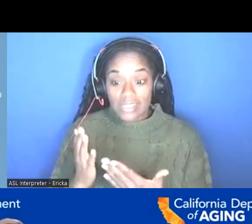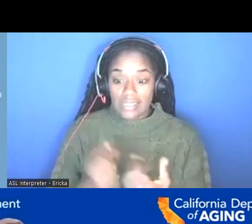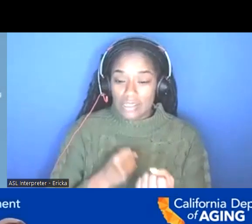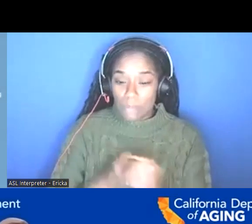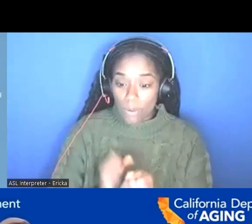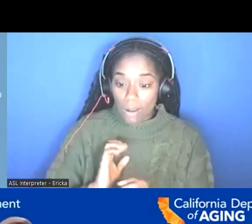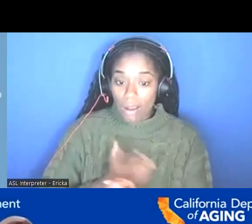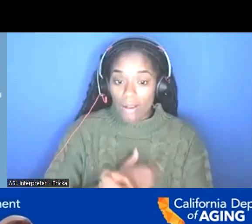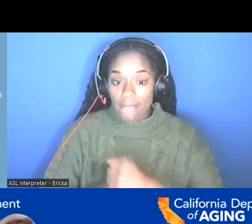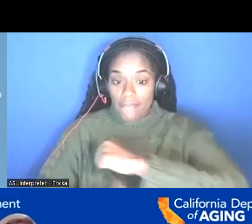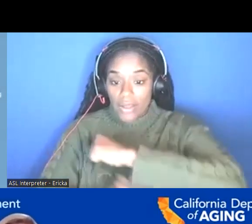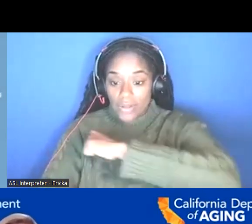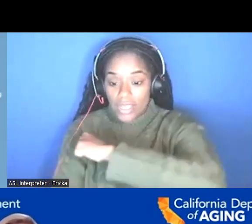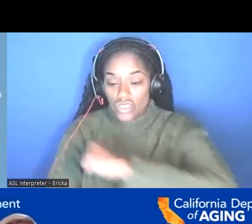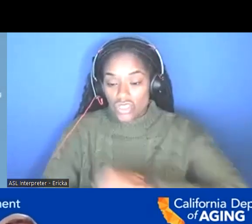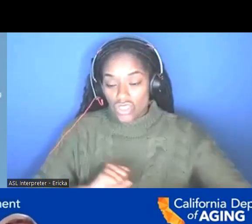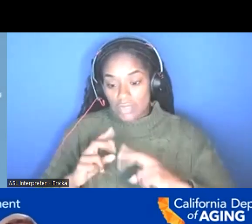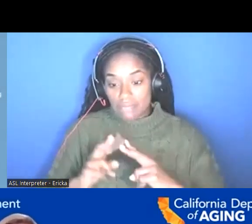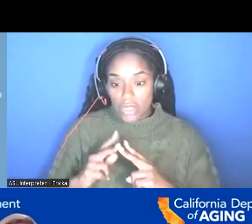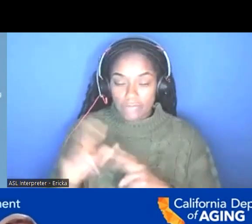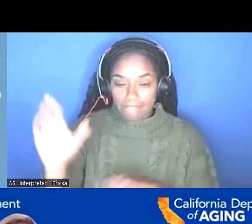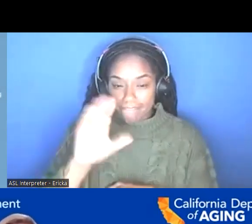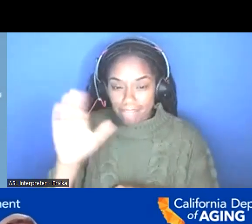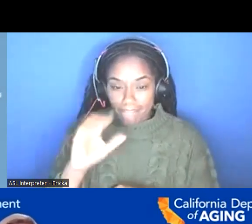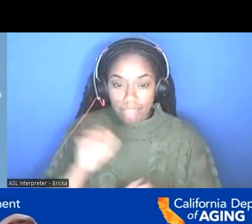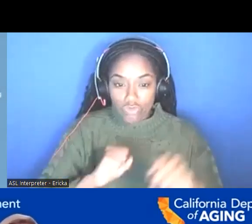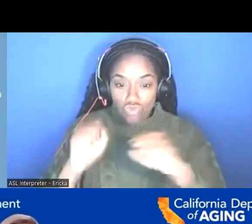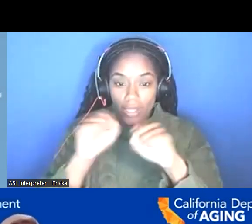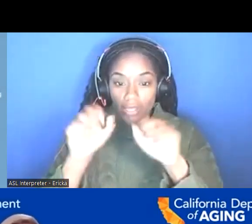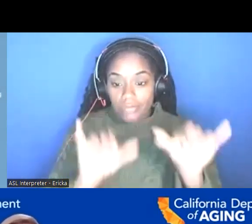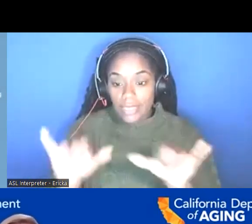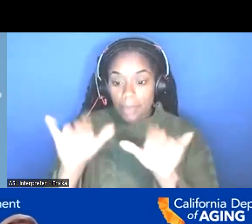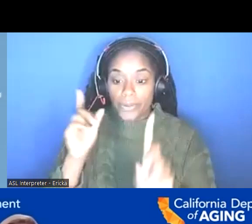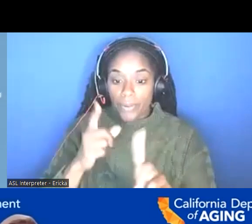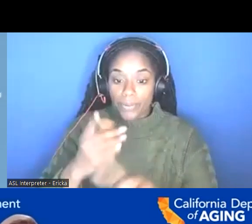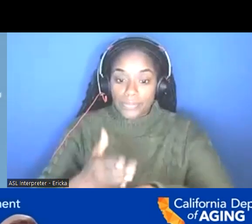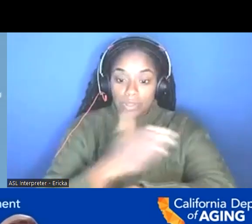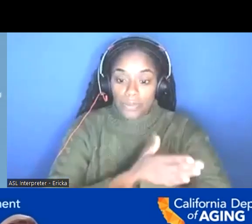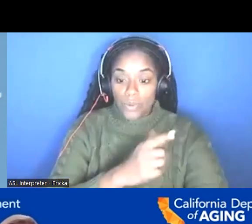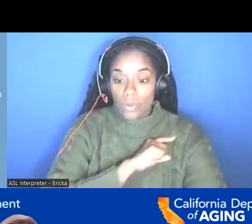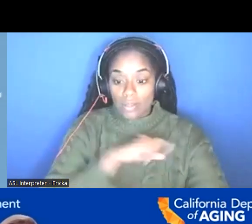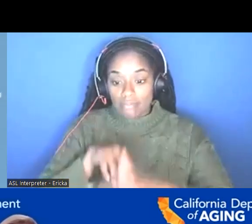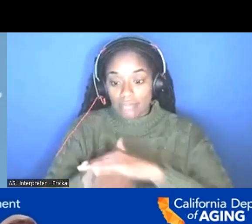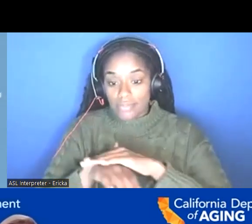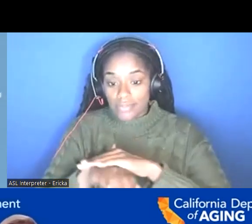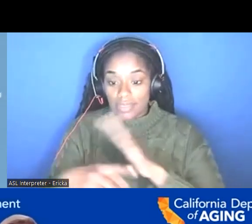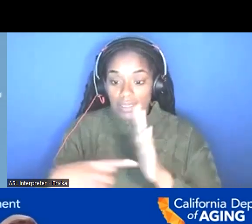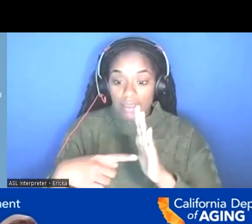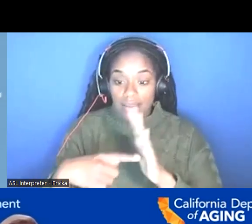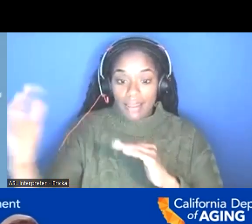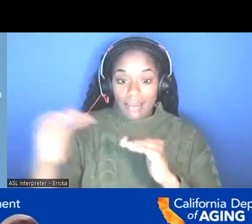partners, to explore strategies and common goals to improve quality, access, affordability, and